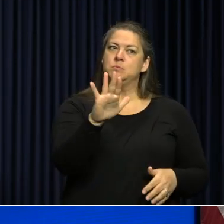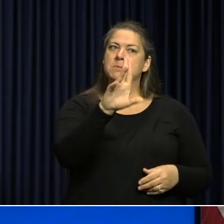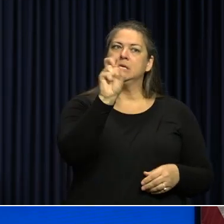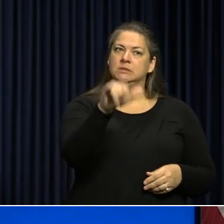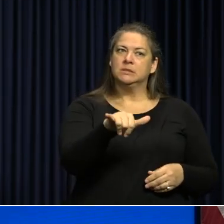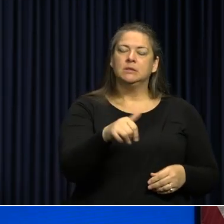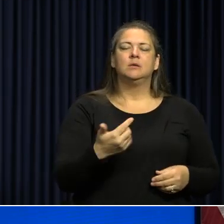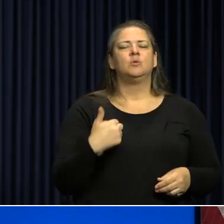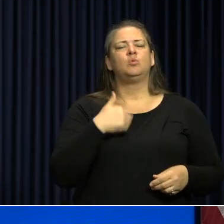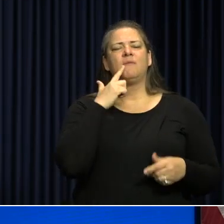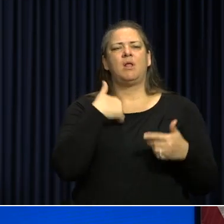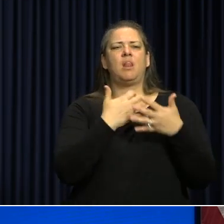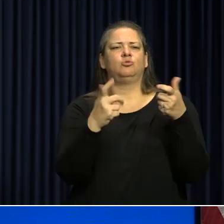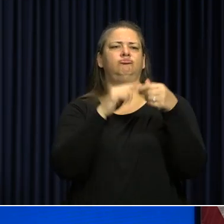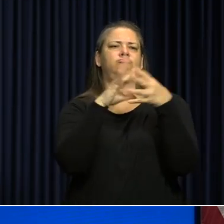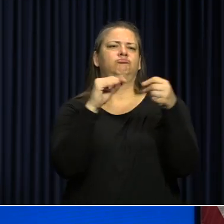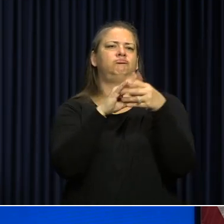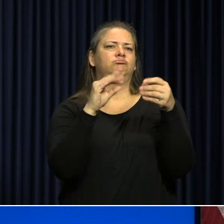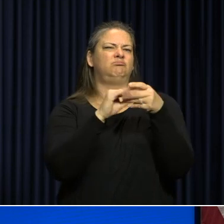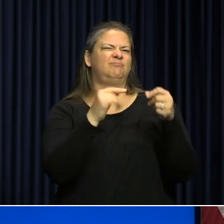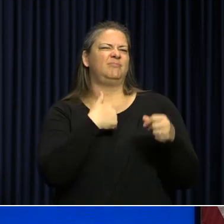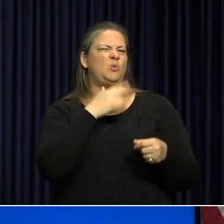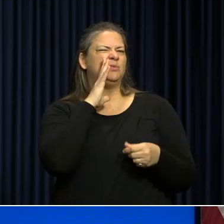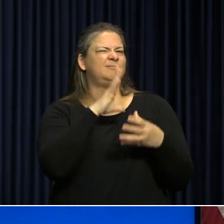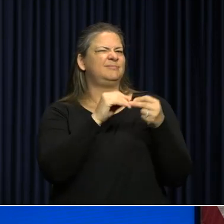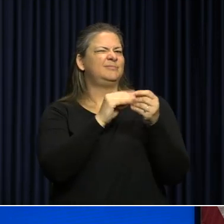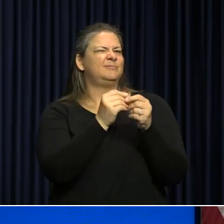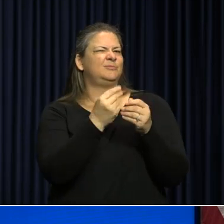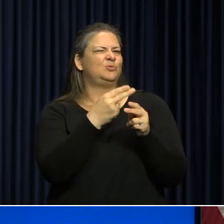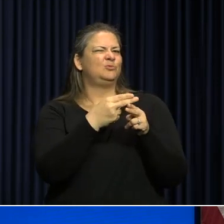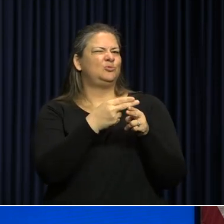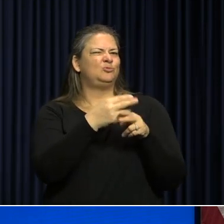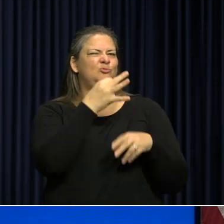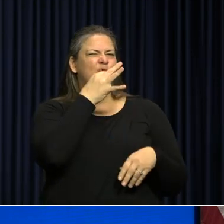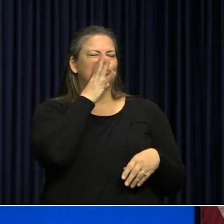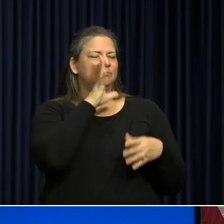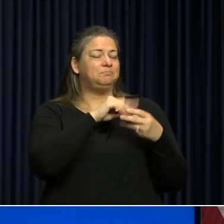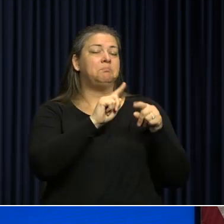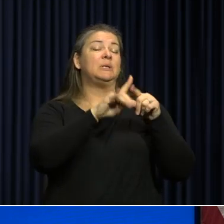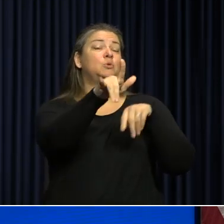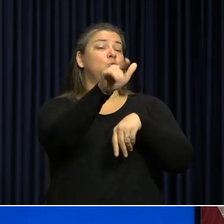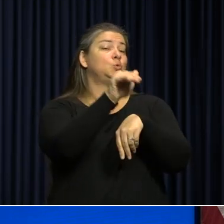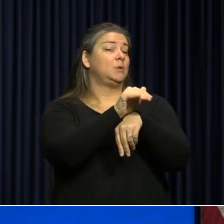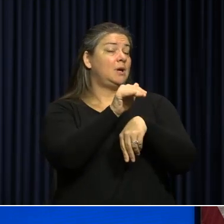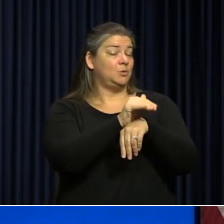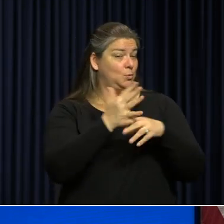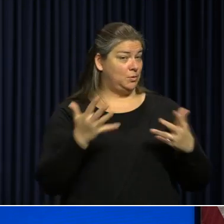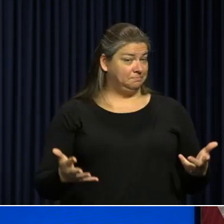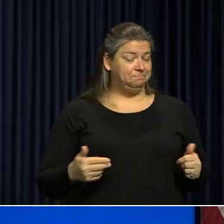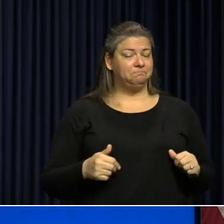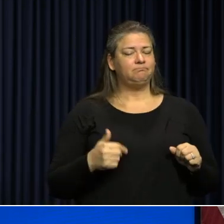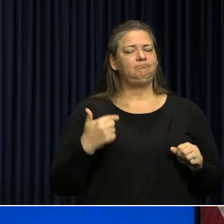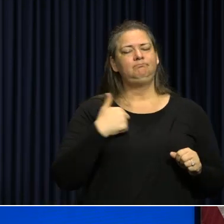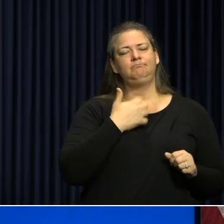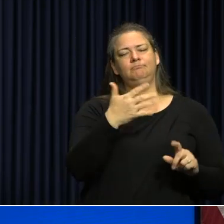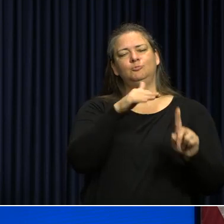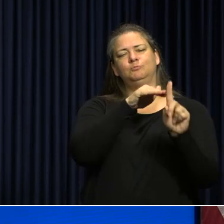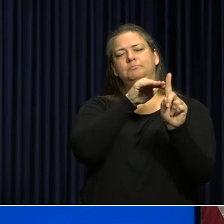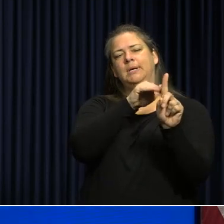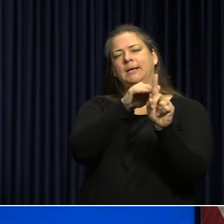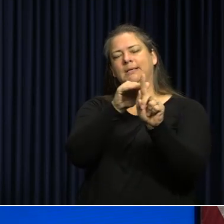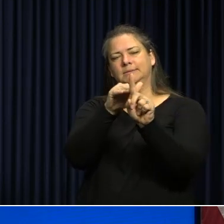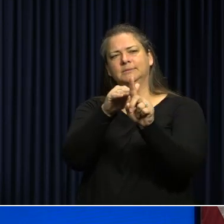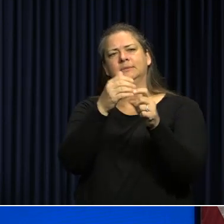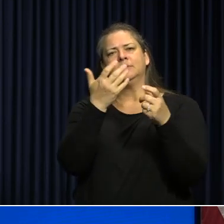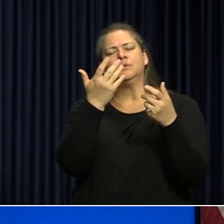We're going to lay out a lot tomorrow, which I'll talk about in a minute. But I want to start tonight with, again, reminding people of the numerous